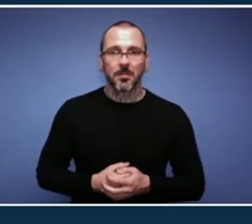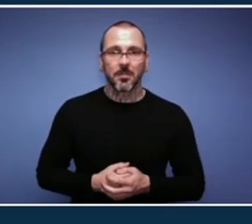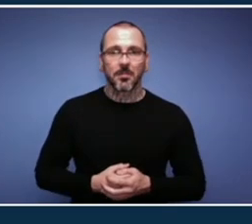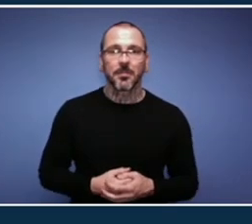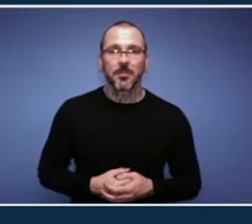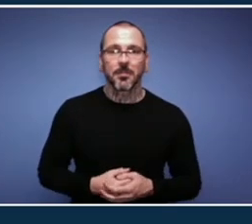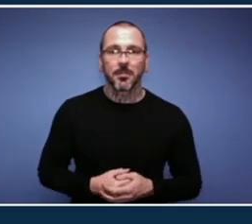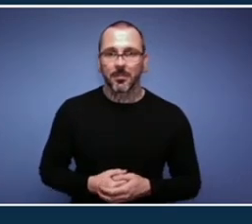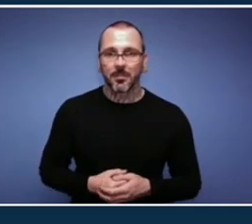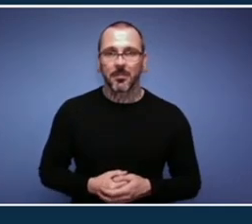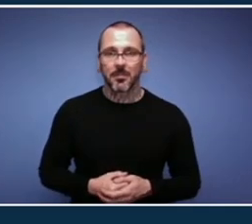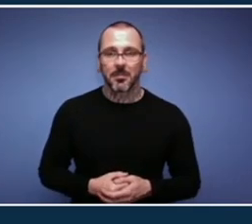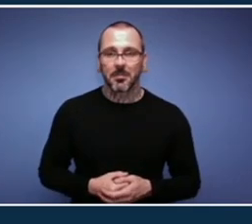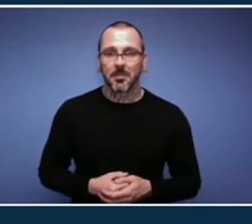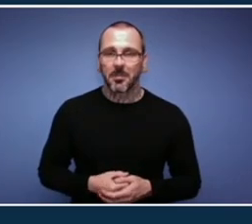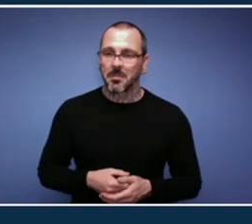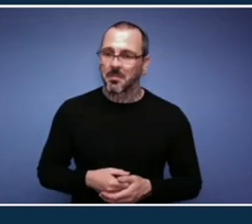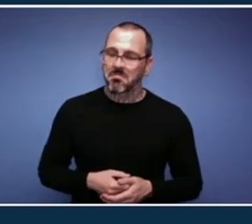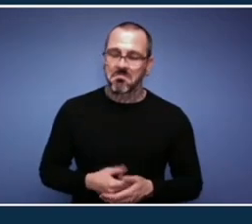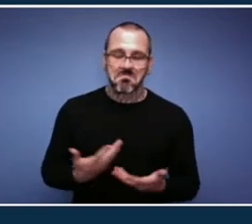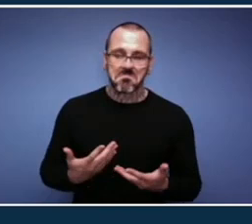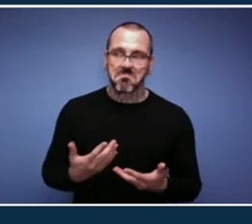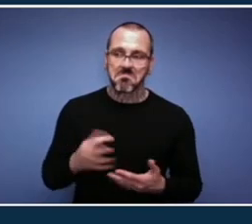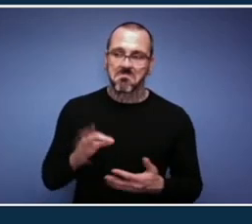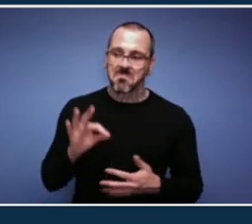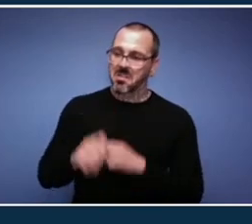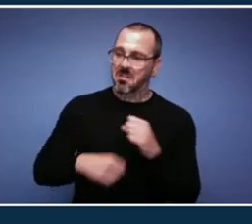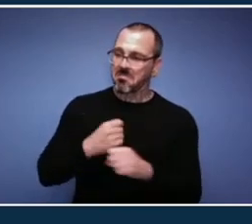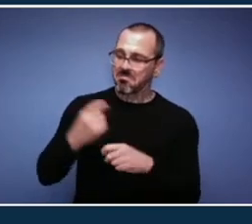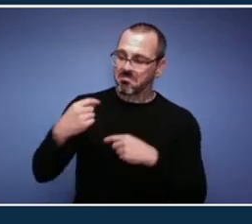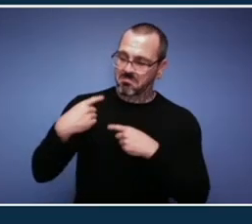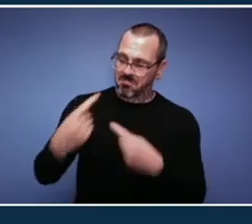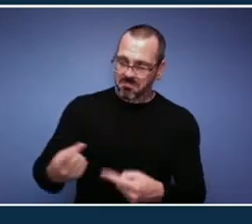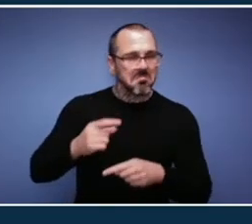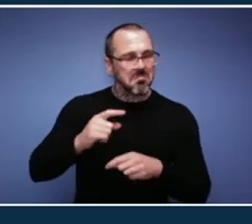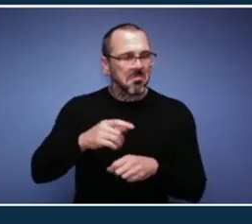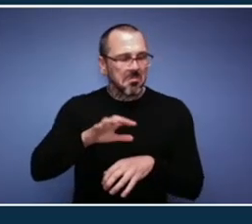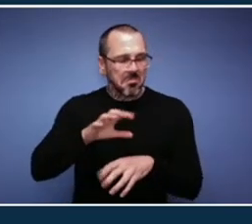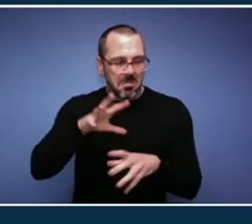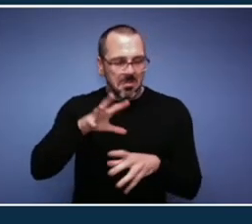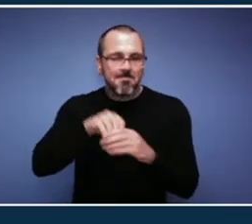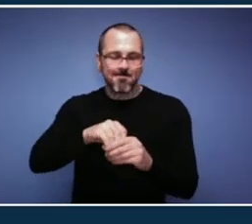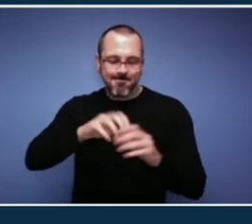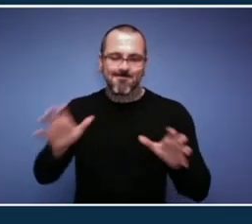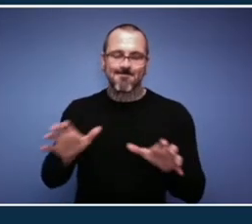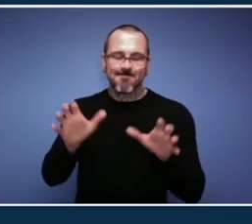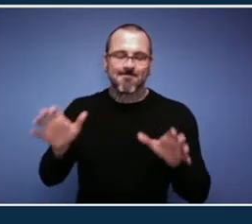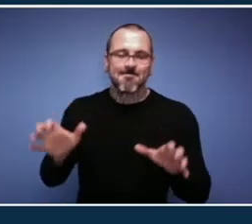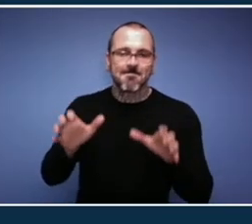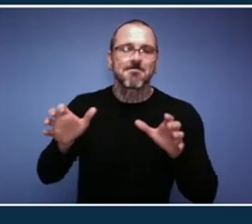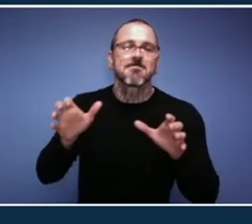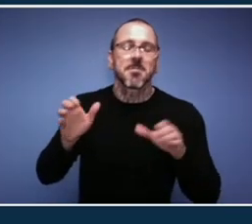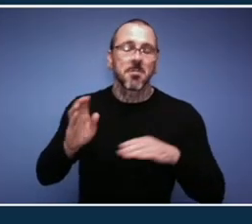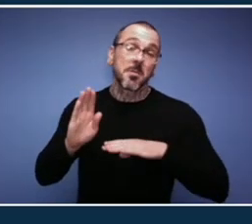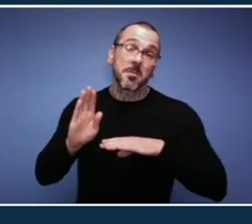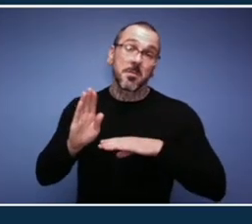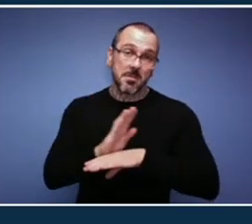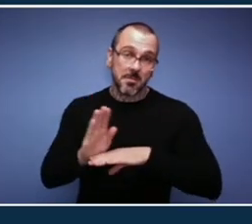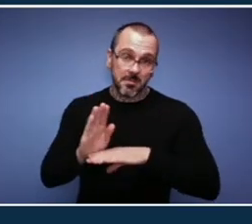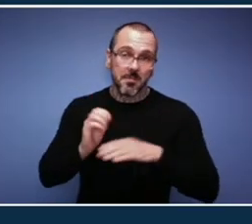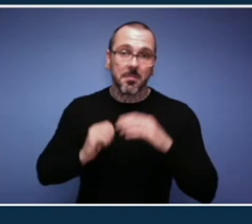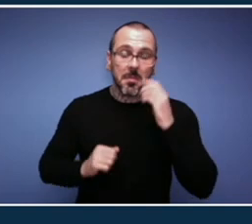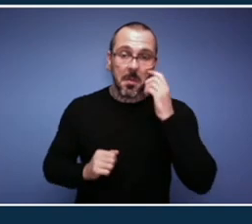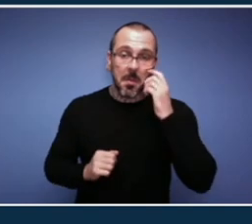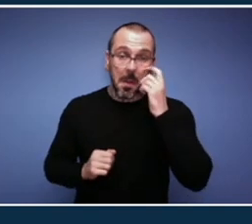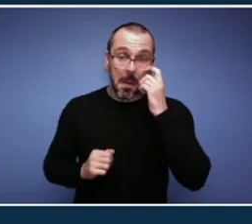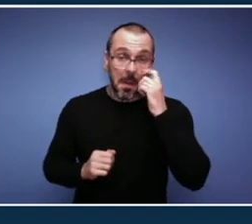pretty busy doing that for the last 9 years. And like I said before I got involved, and I'd like to take this